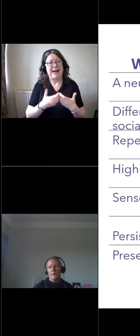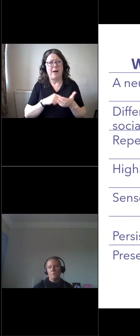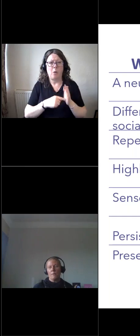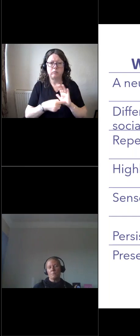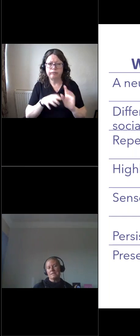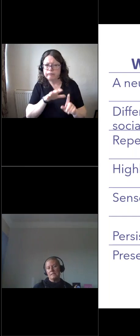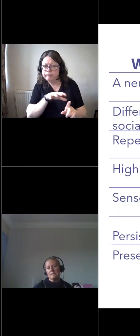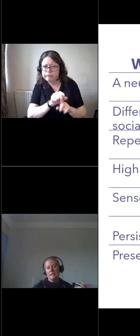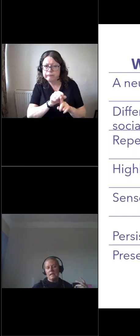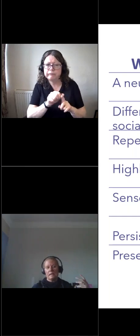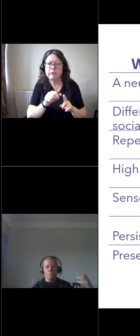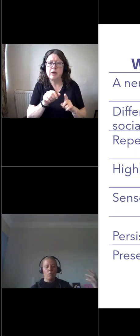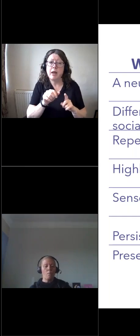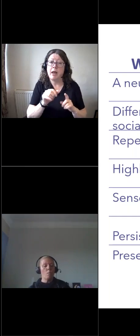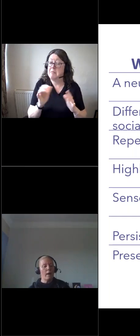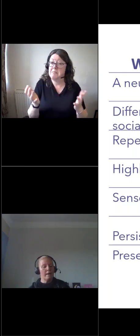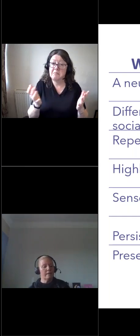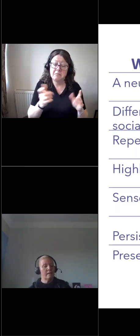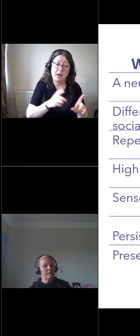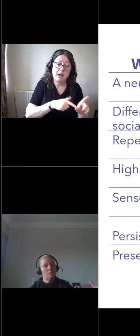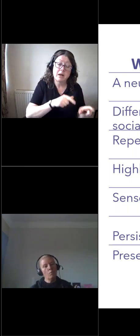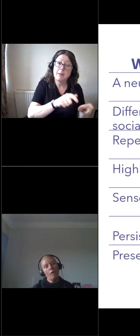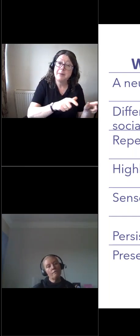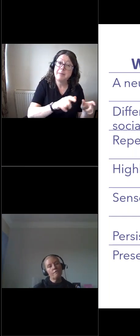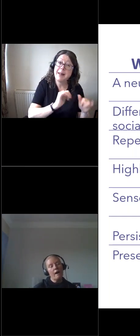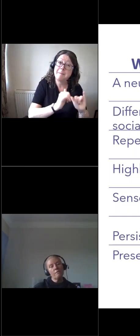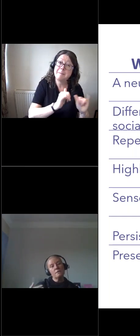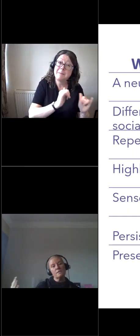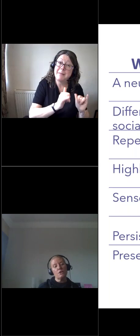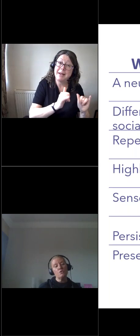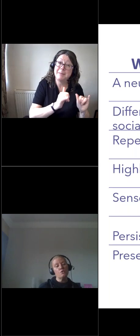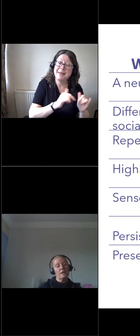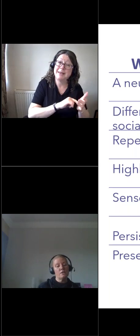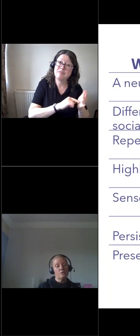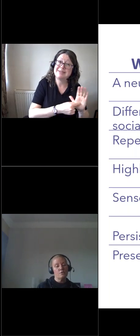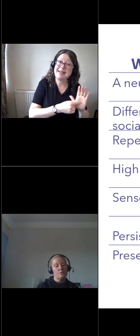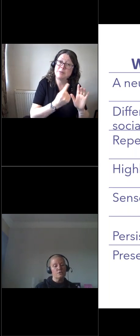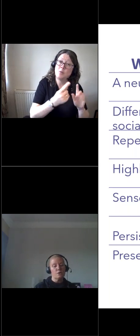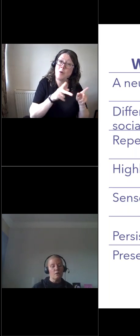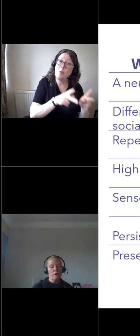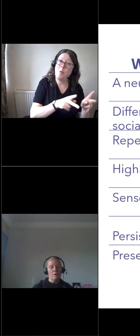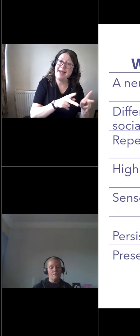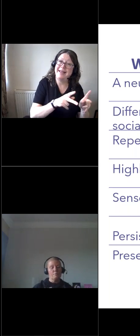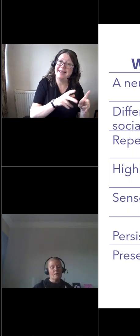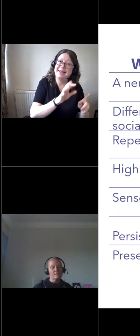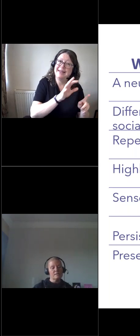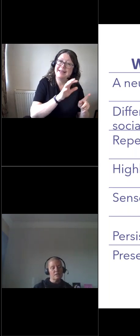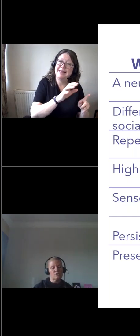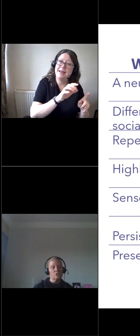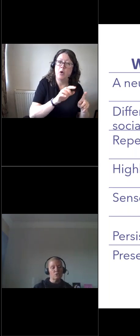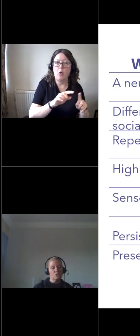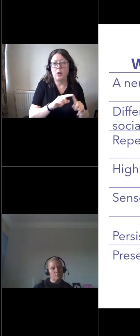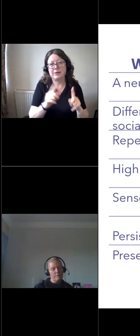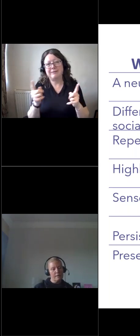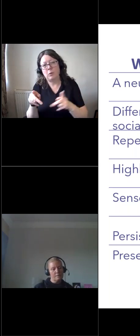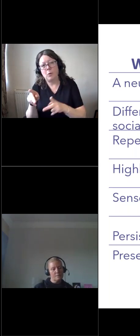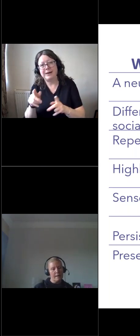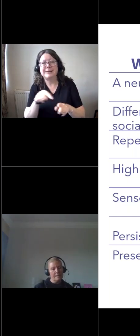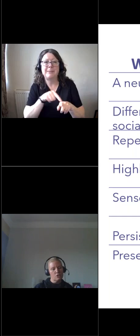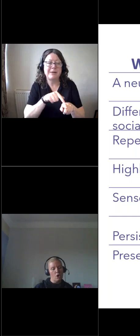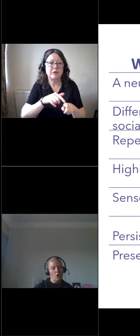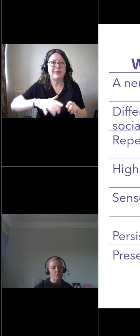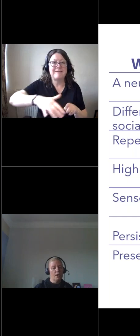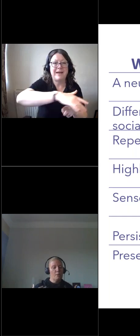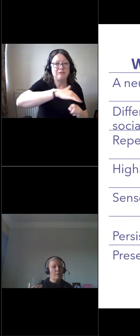people may well present one way in one environment and another in another. So the presentation can also